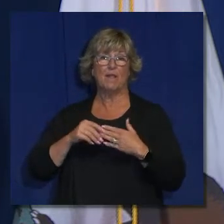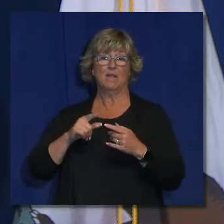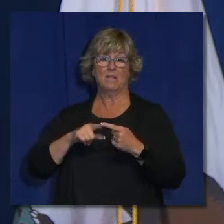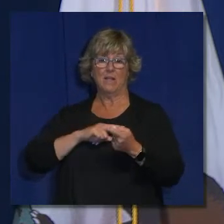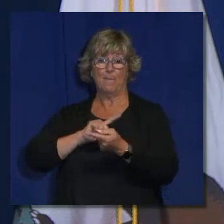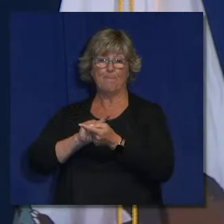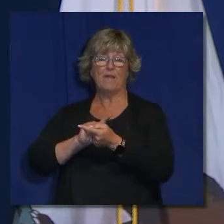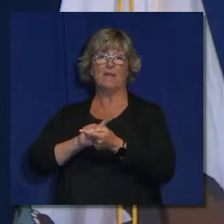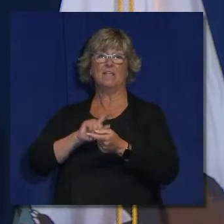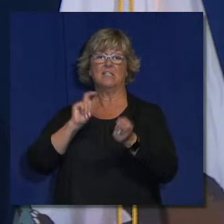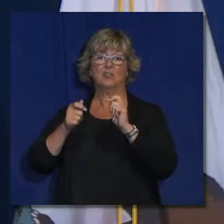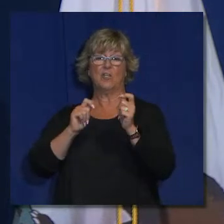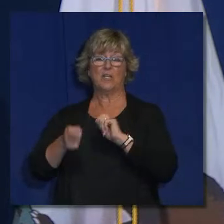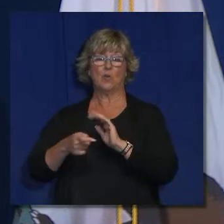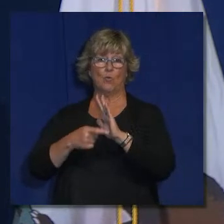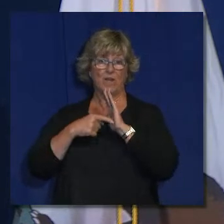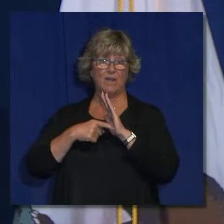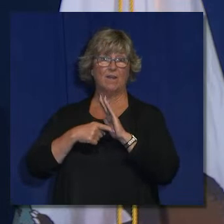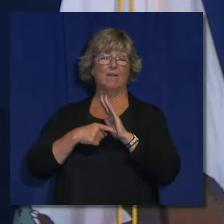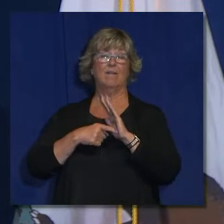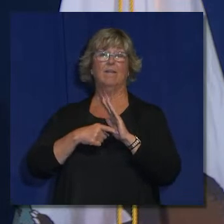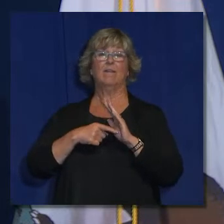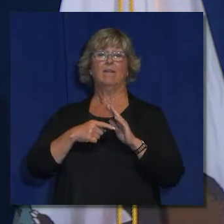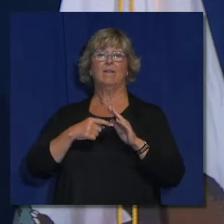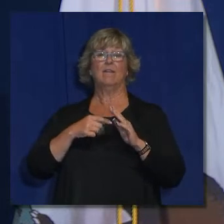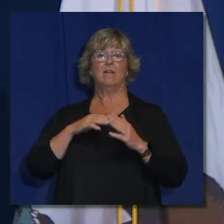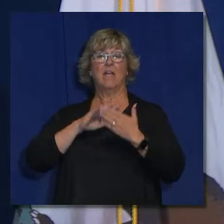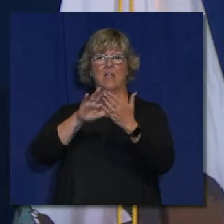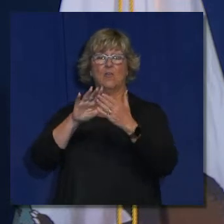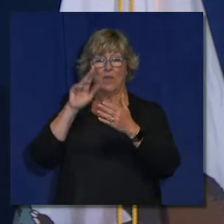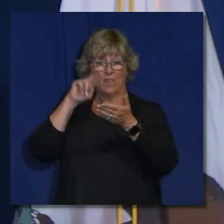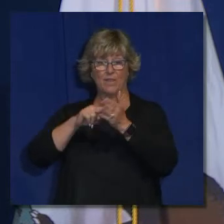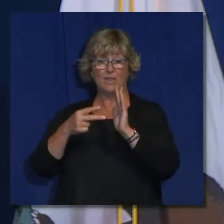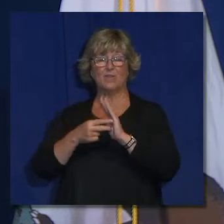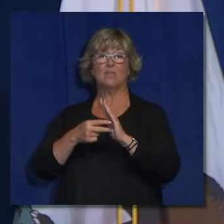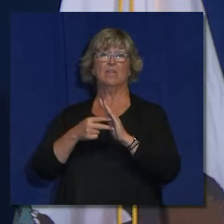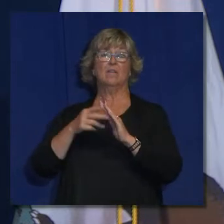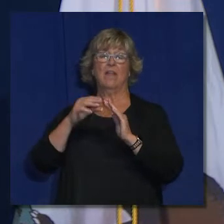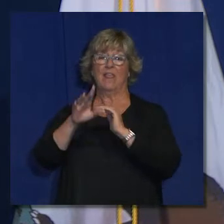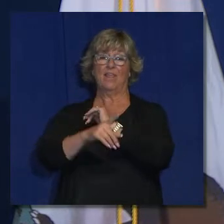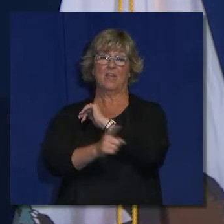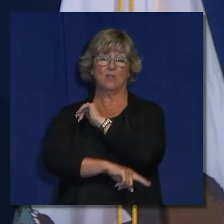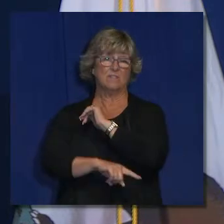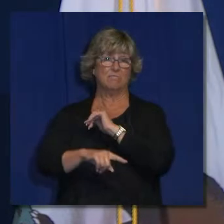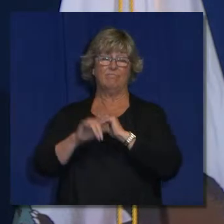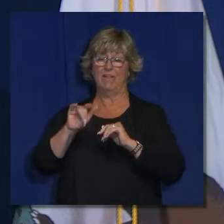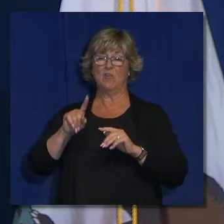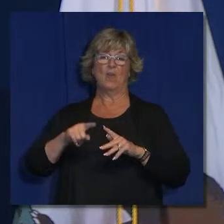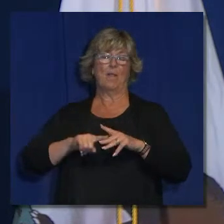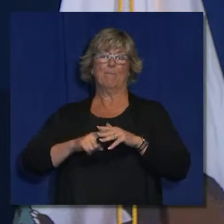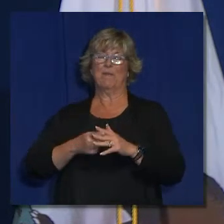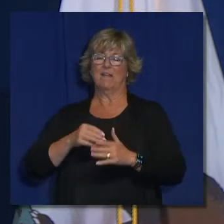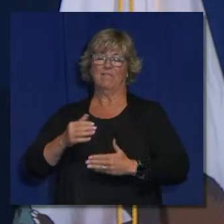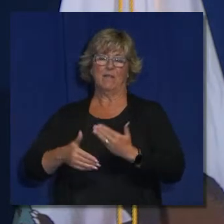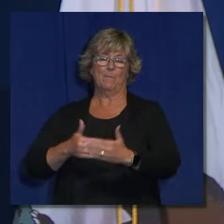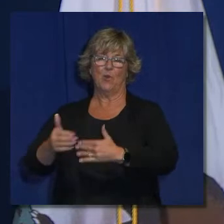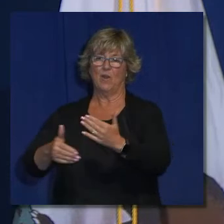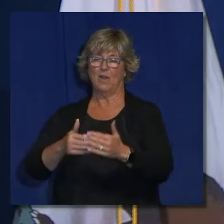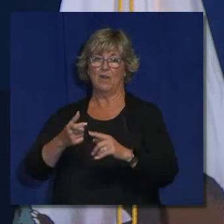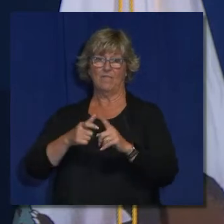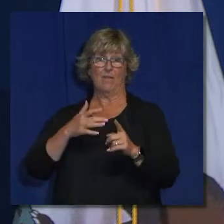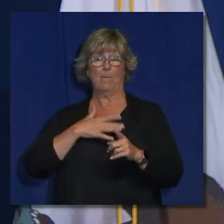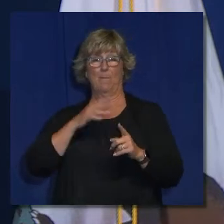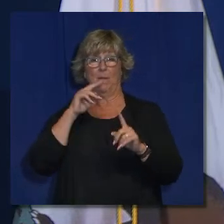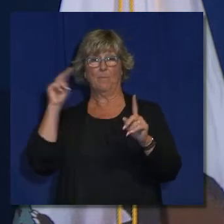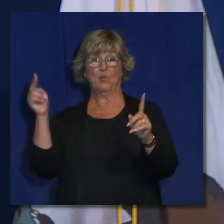meet changing criteria and conditions, address the intended and unintended consequences. So this is the beginning of a process from my